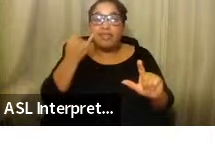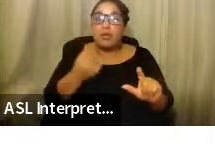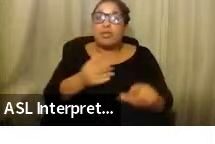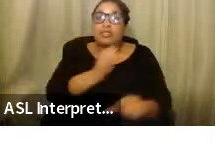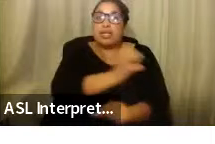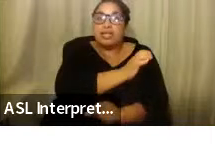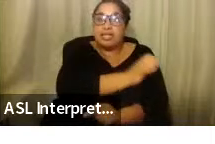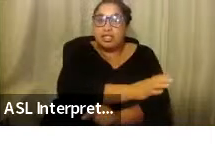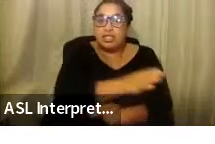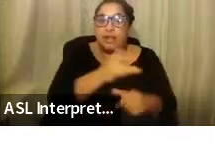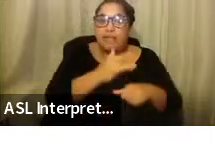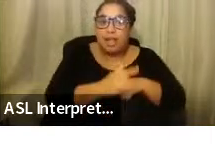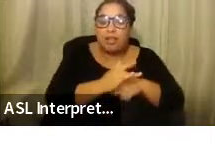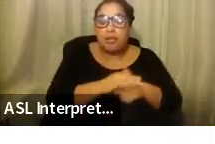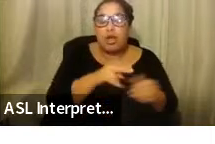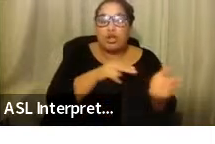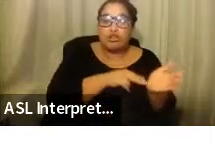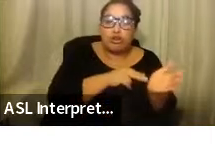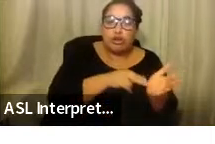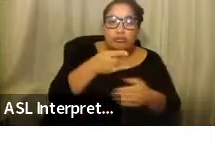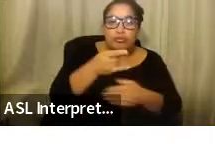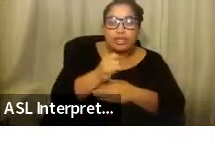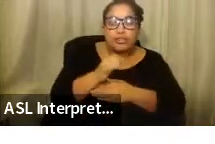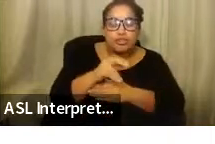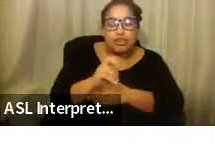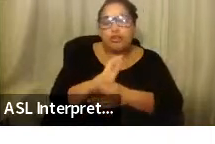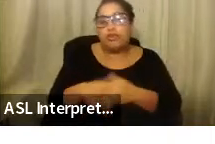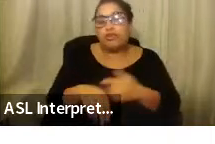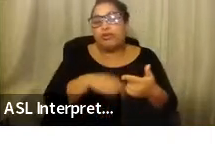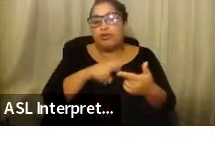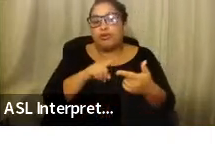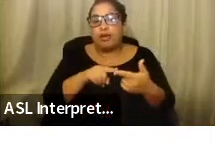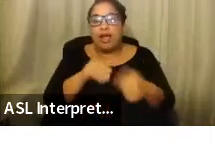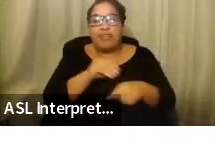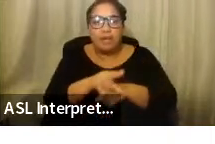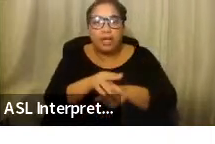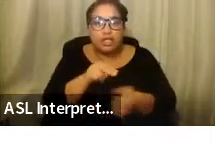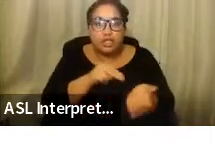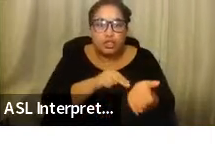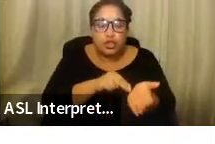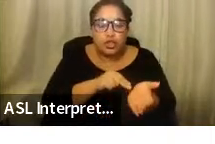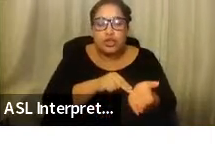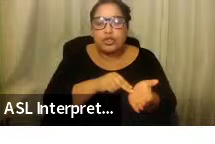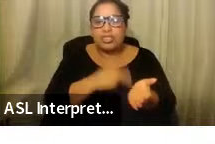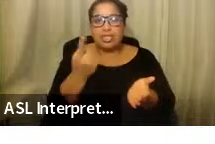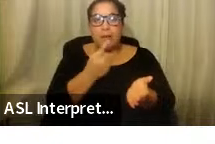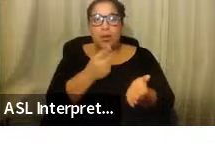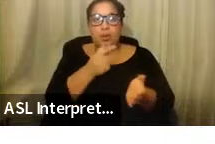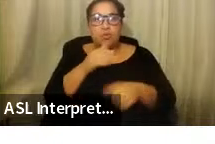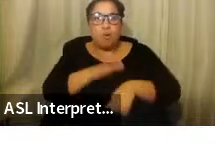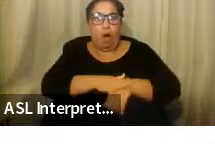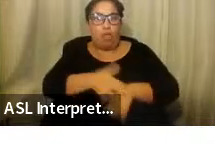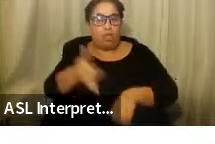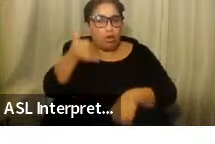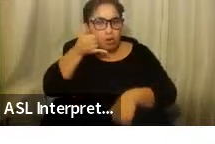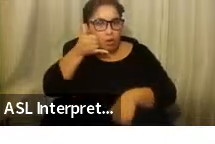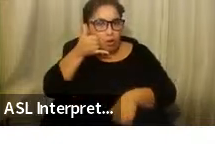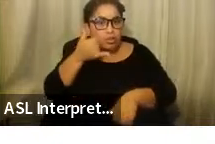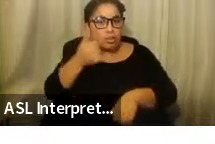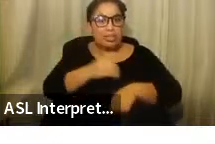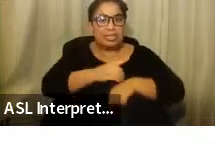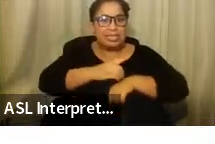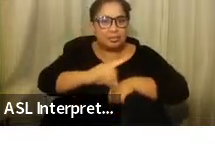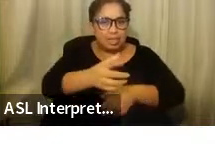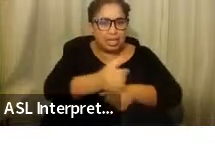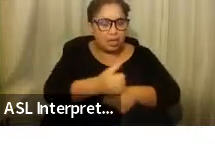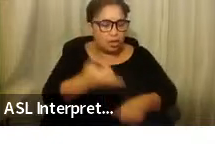a nurse practitioner, the advice nurse like Director McFadden mentioned, who could be on the call. So when dispatch gets